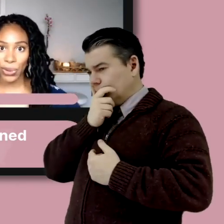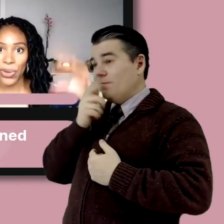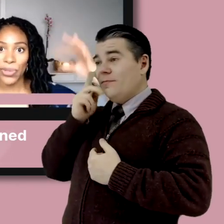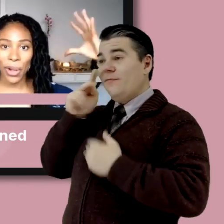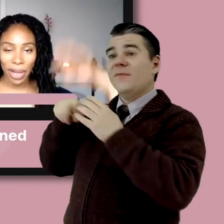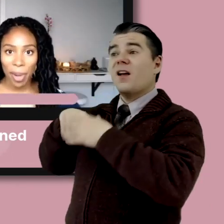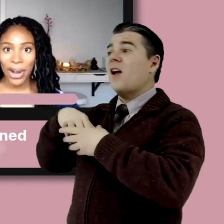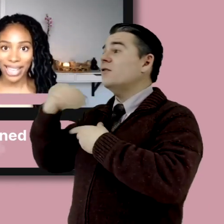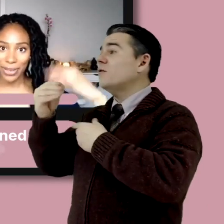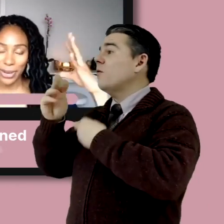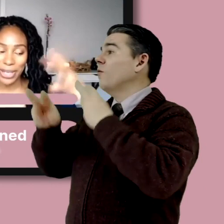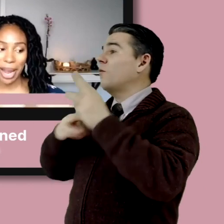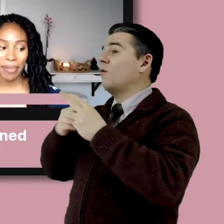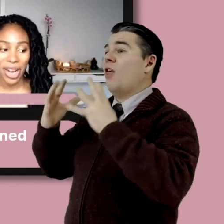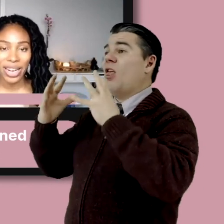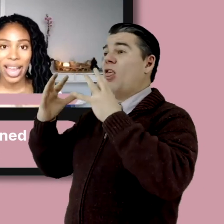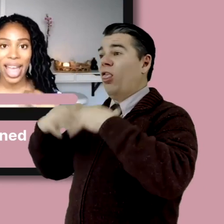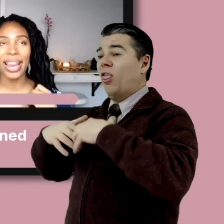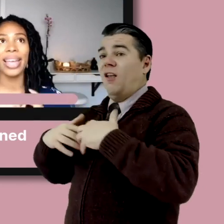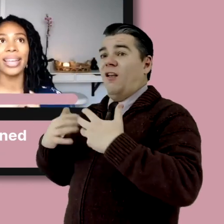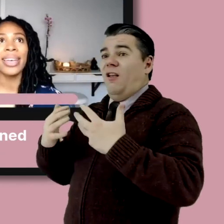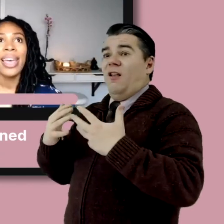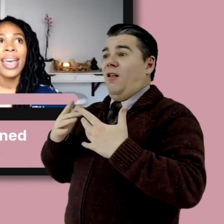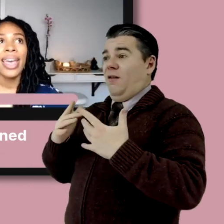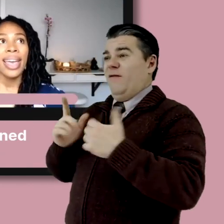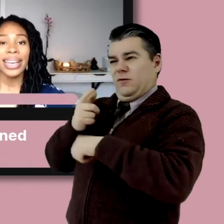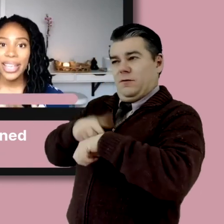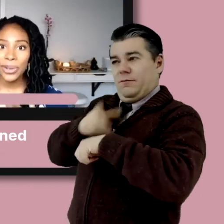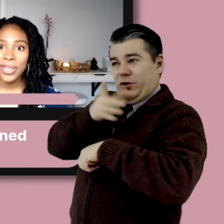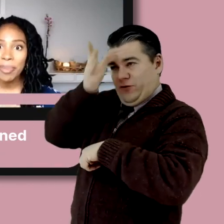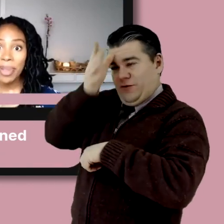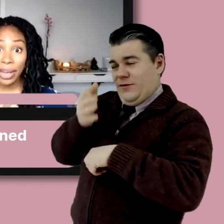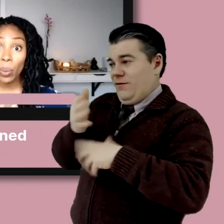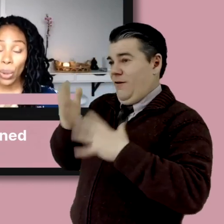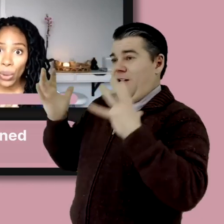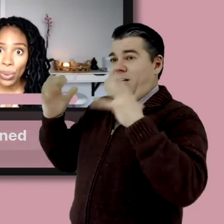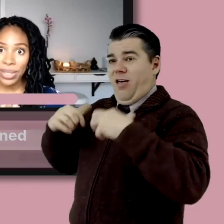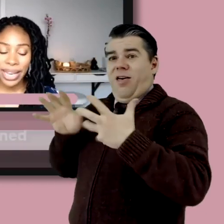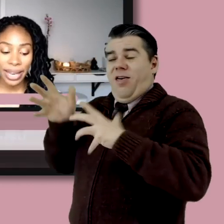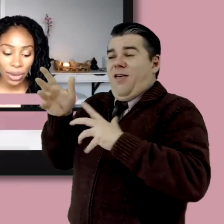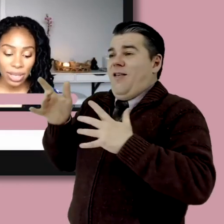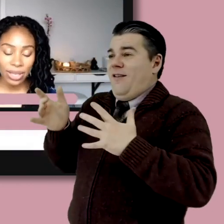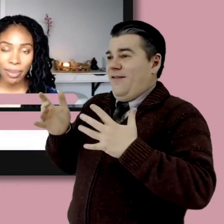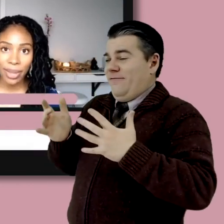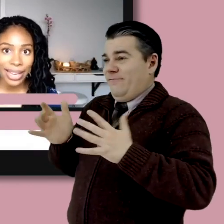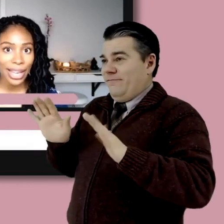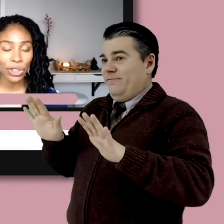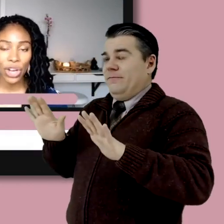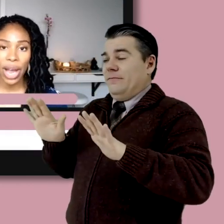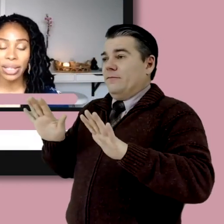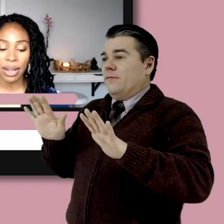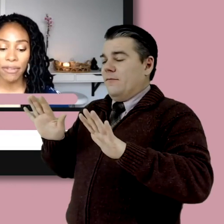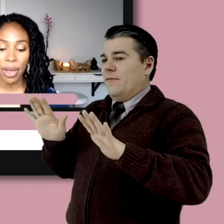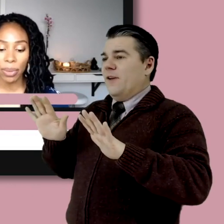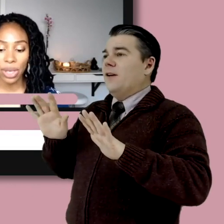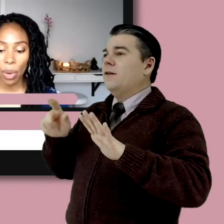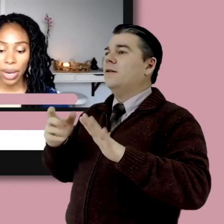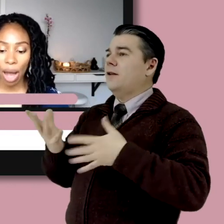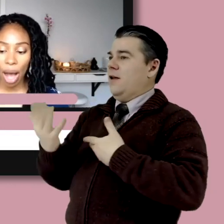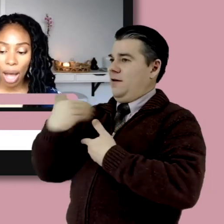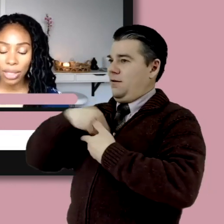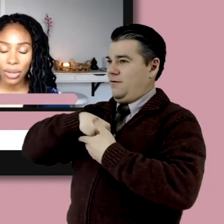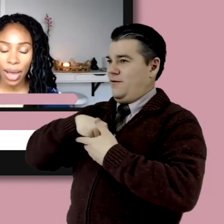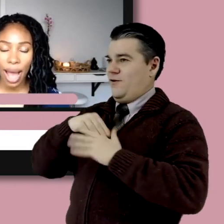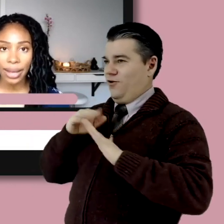world was sort of falling apart as a first-time parent, and heal some like wounds, heal some like inner child stuff that was